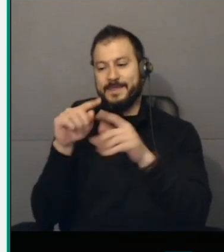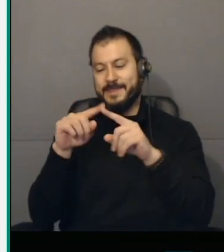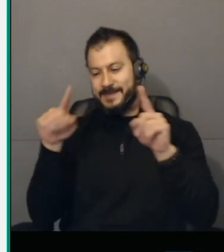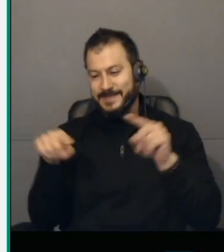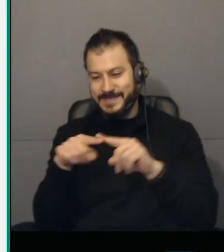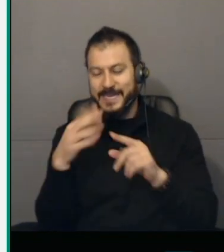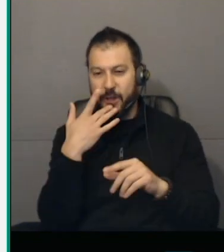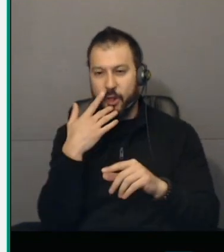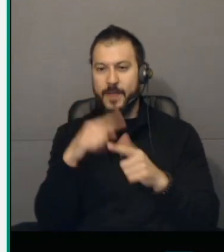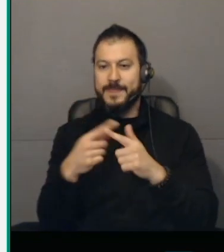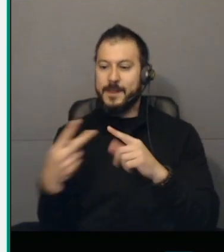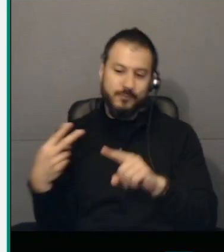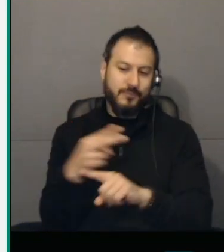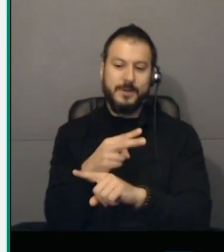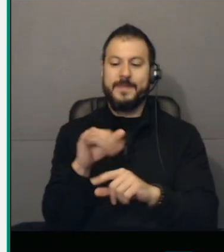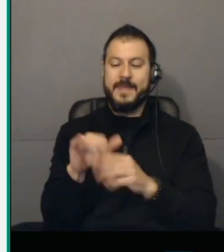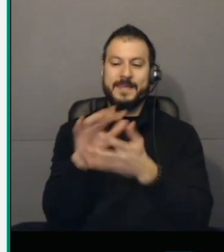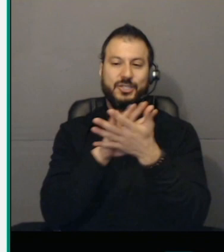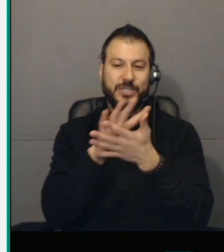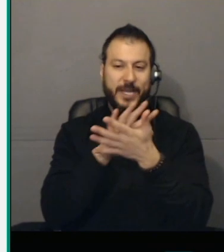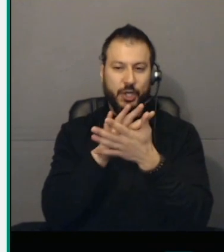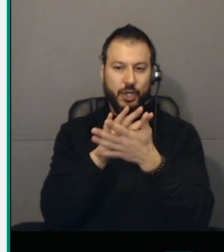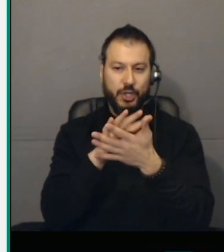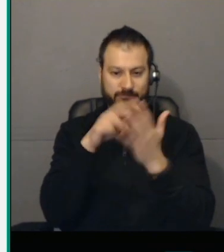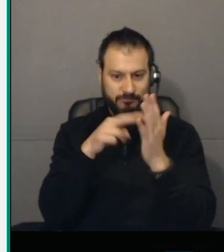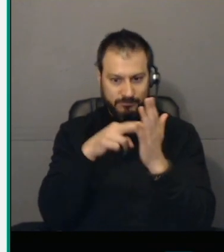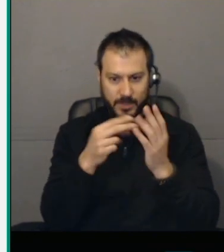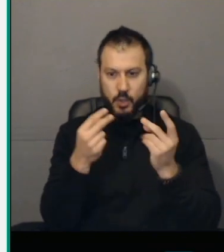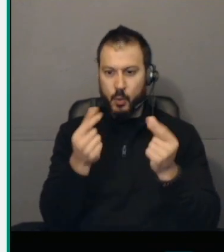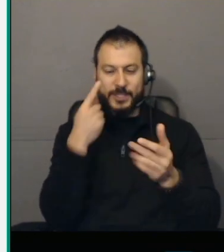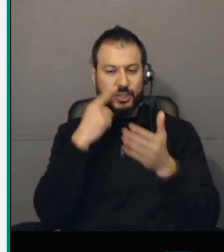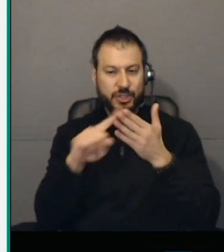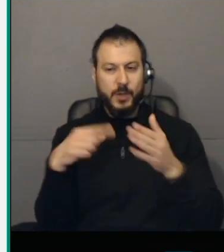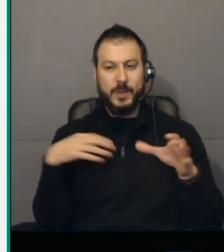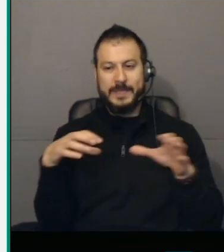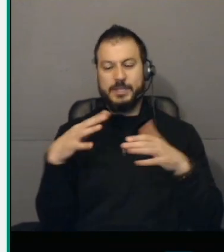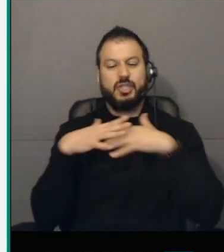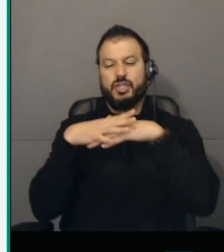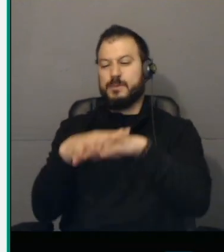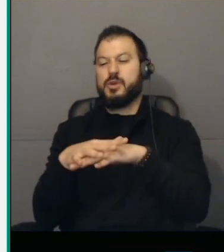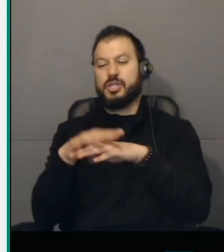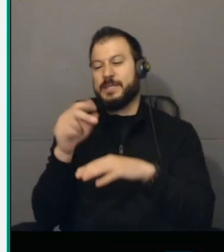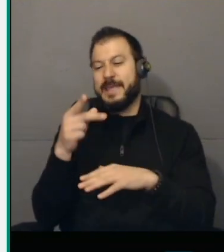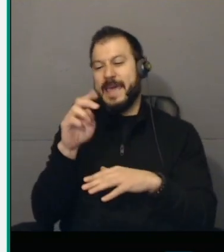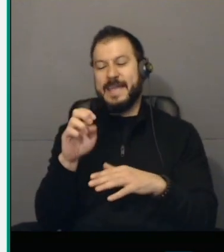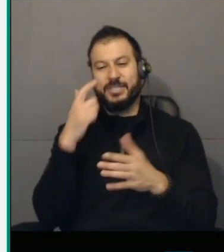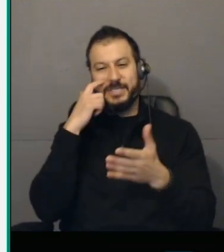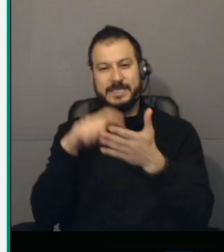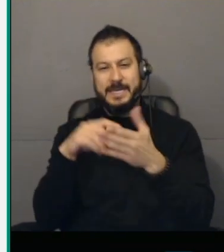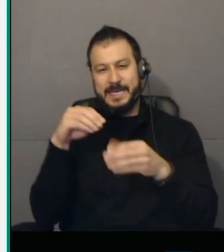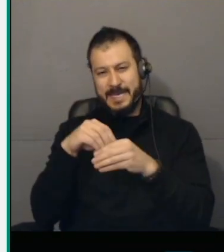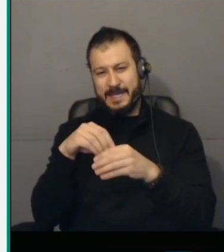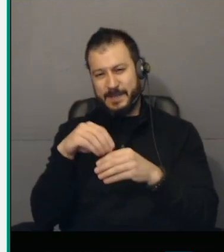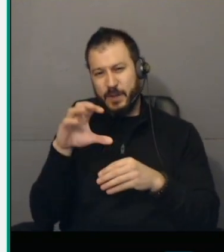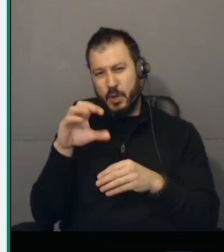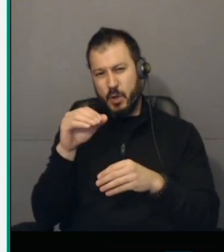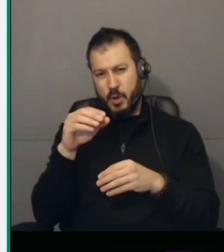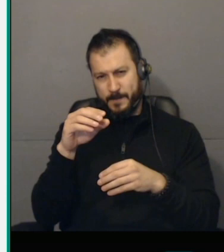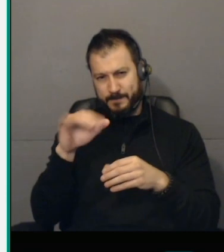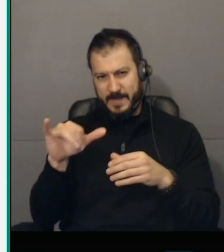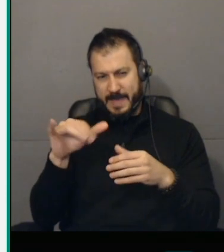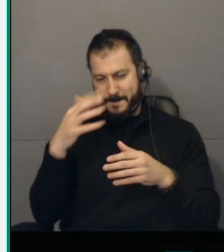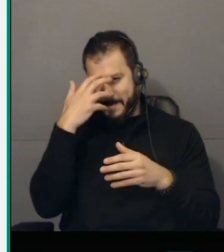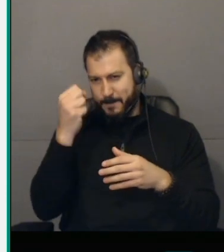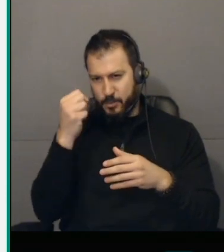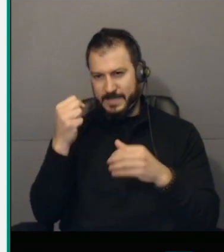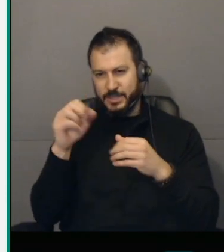then immediately reading it back in the edge detection shader. So a quick trick we did was just merge the edge detection into the tone mapping shader and avoid